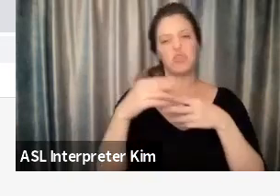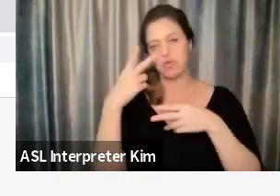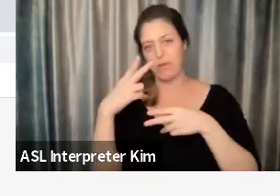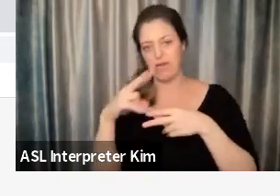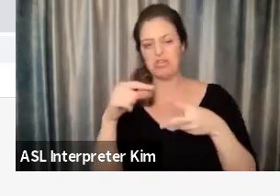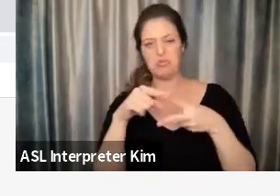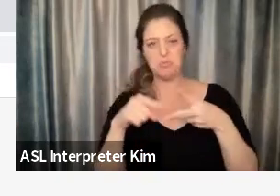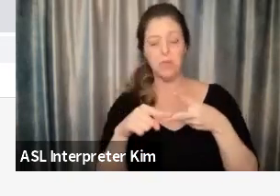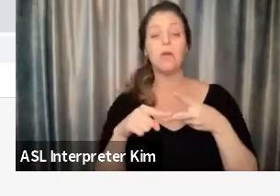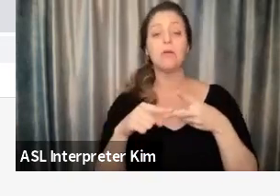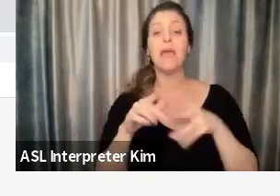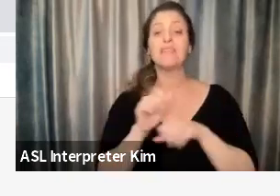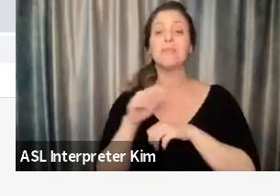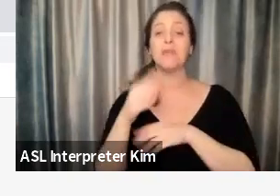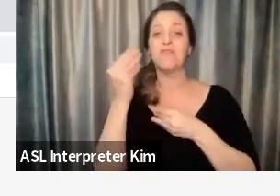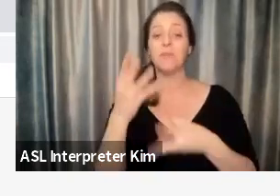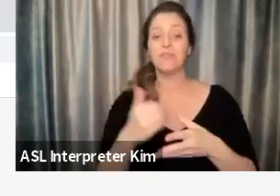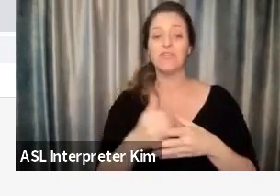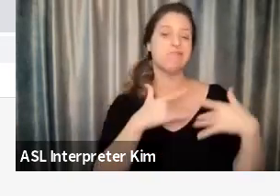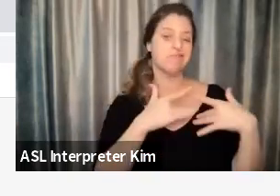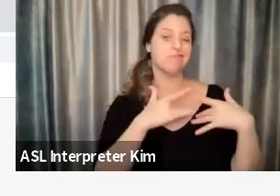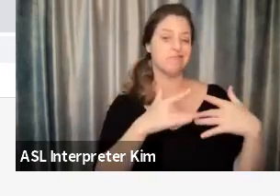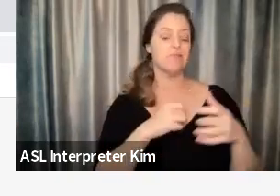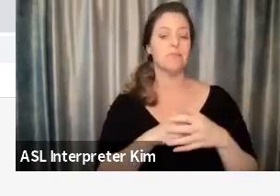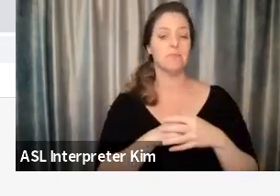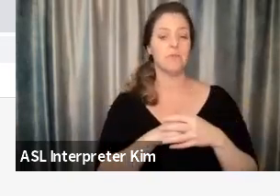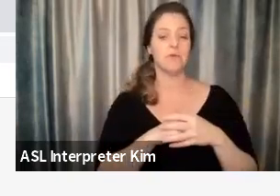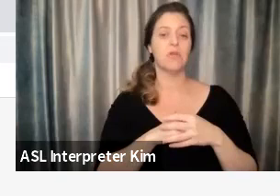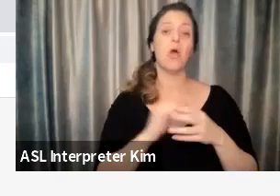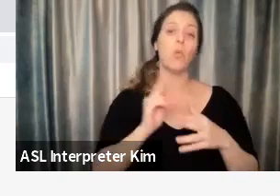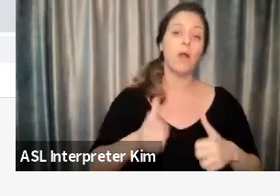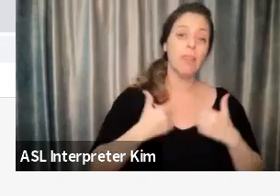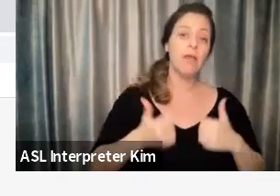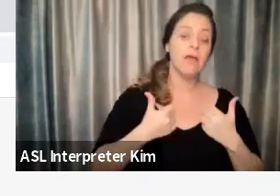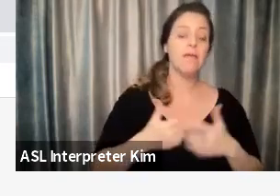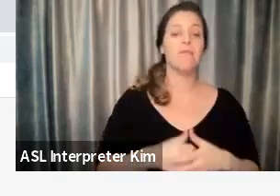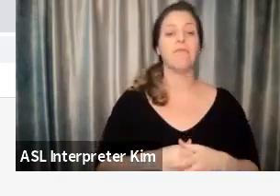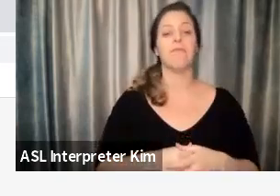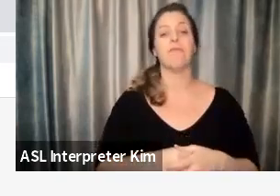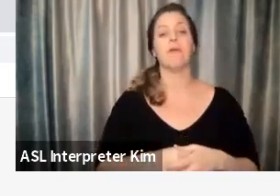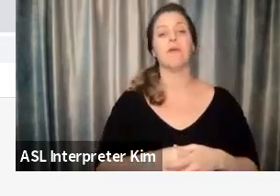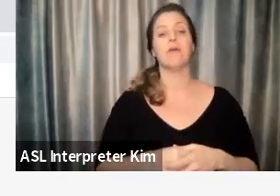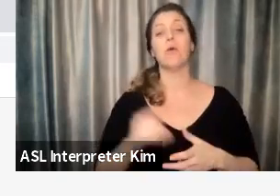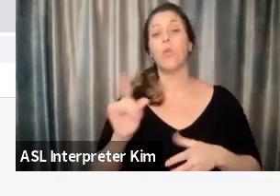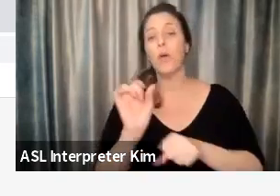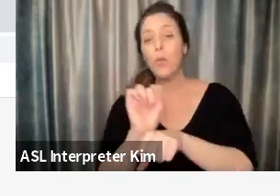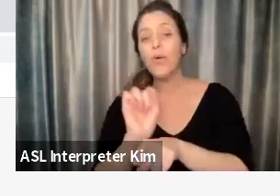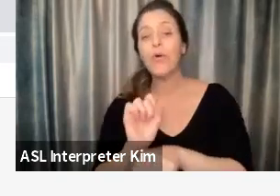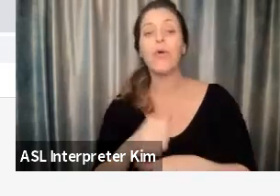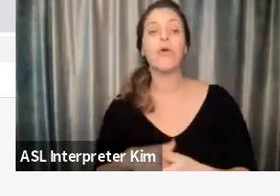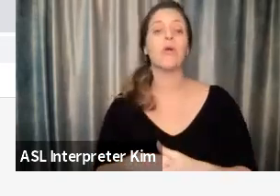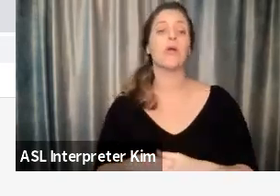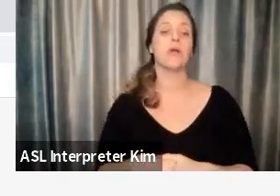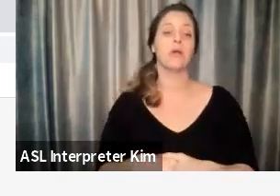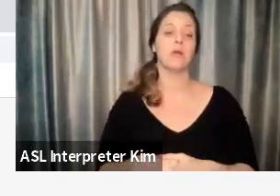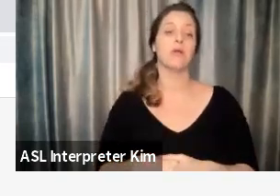your information. Typically, you know, your where you live, your where you work. Typically, as you would